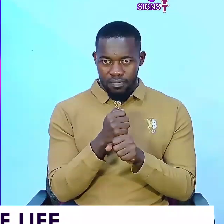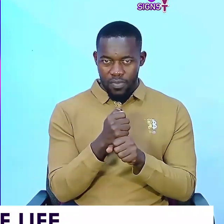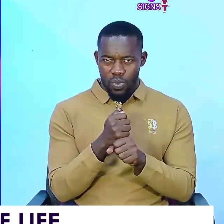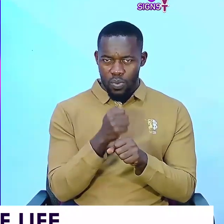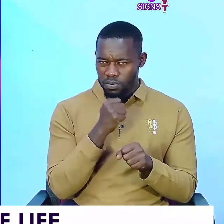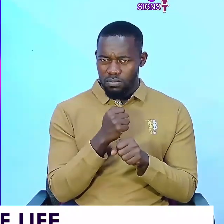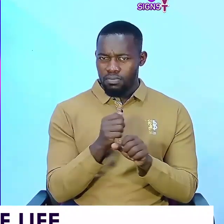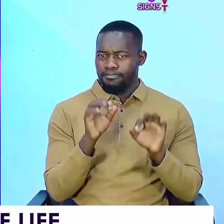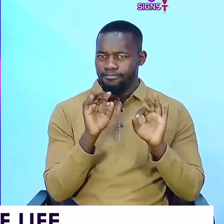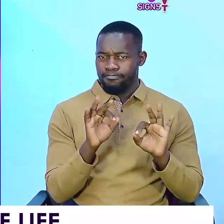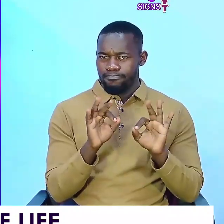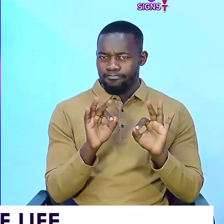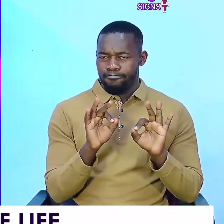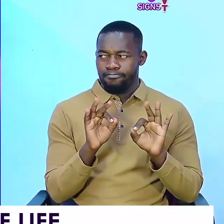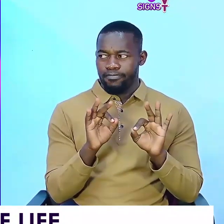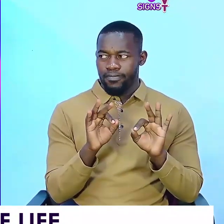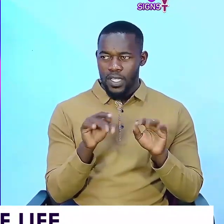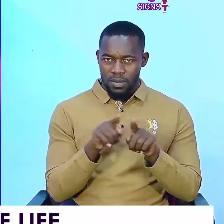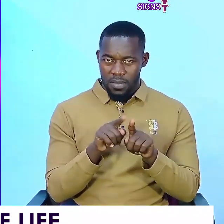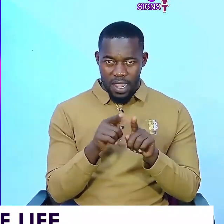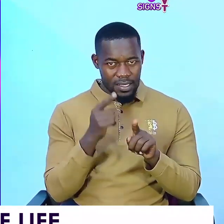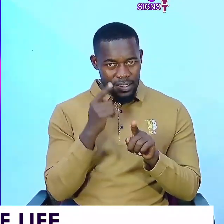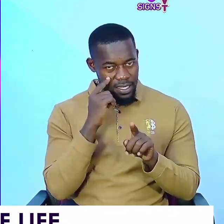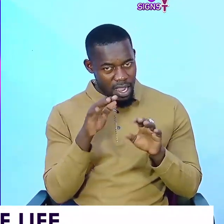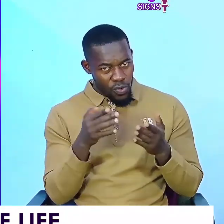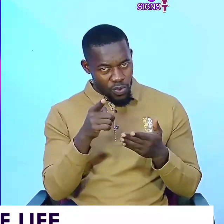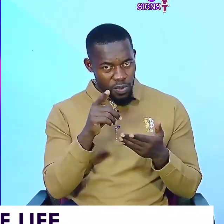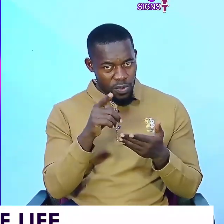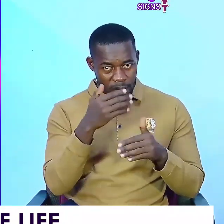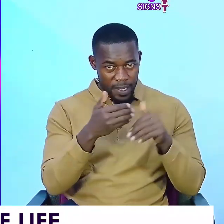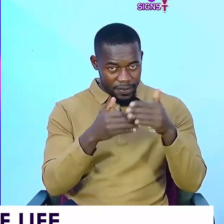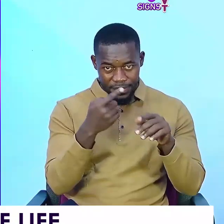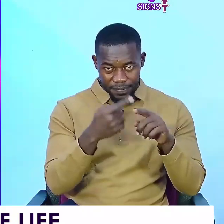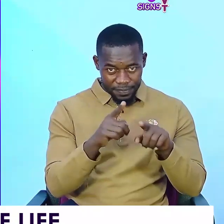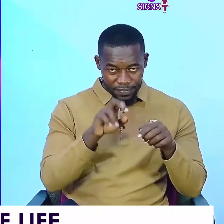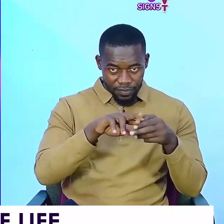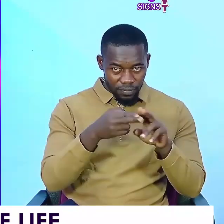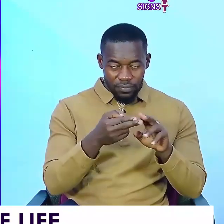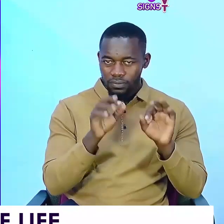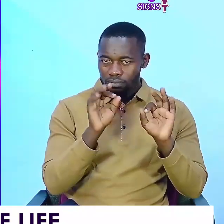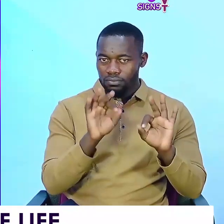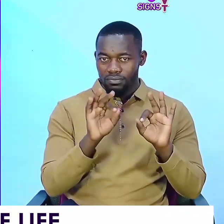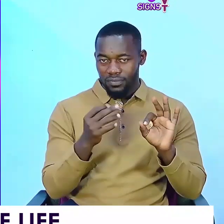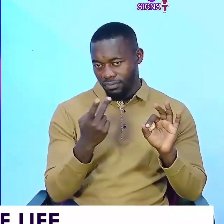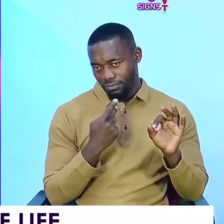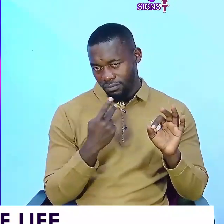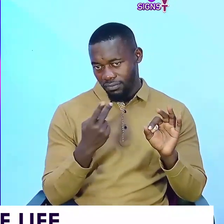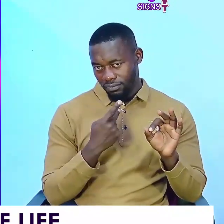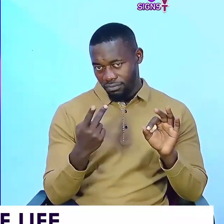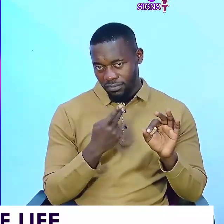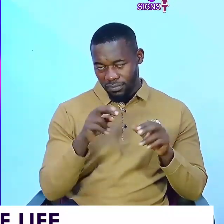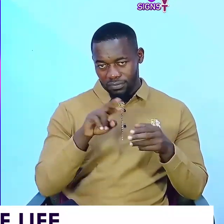Commitment to the maintenance of our relationship, or whatever it is that Yes. we share. Your commitment